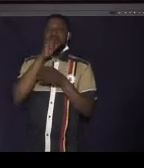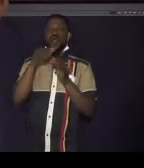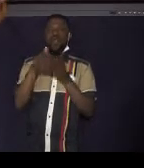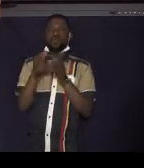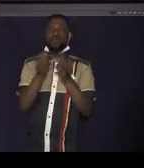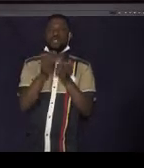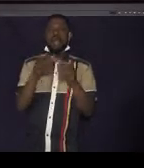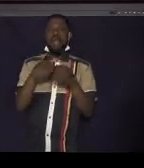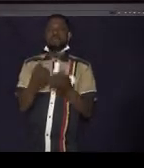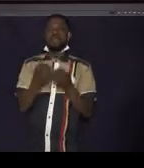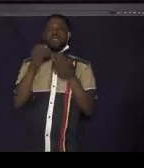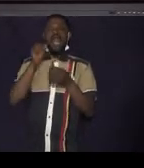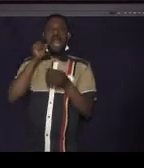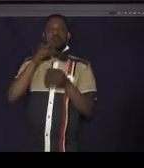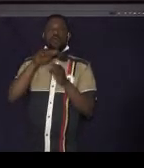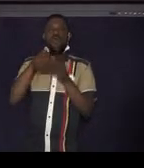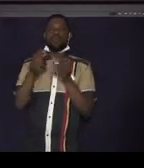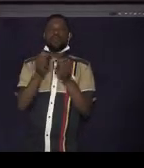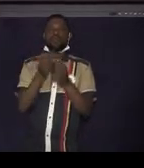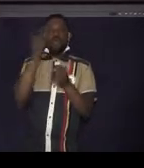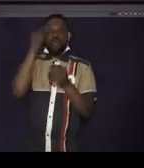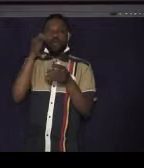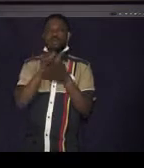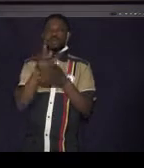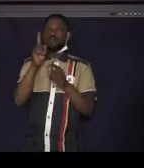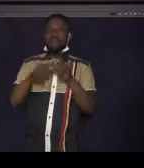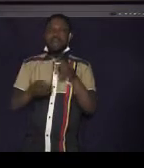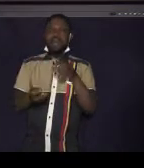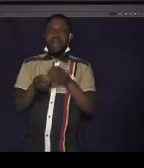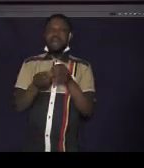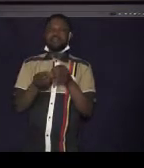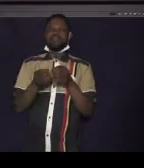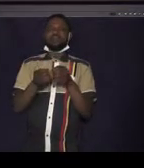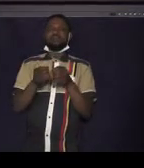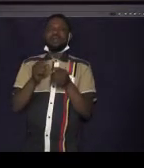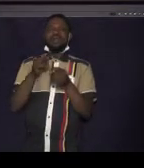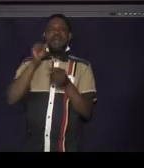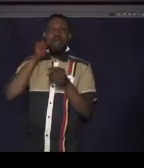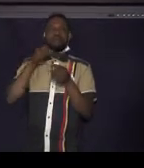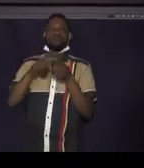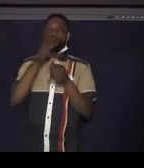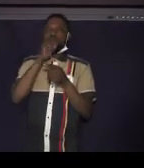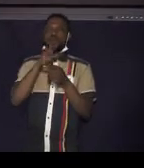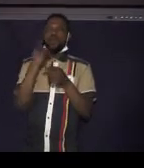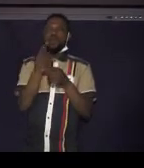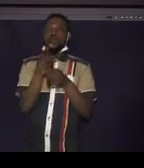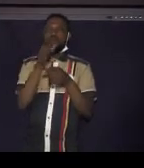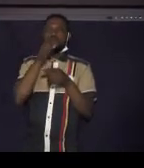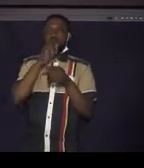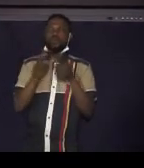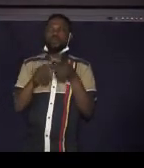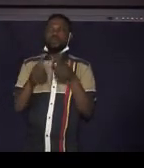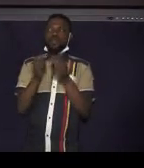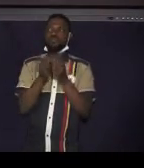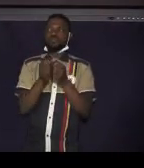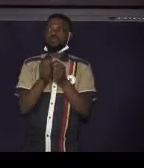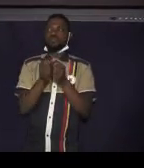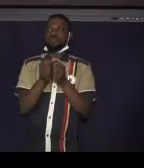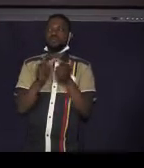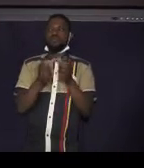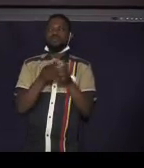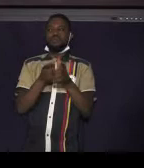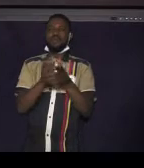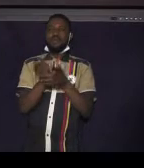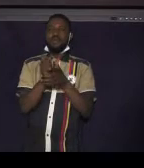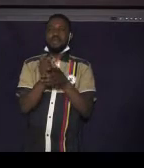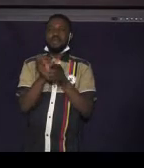altogether? How many apples altogether? Knowing that we cannot add apples to mango, only the mangoes will be added to each other. So let's look at the procedure. First, we